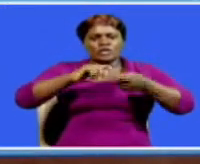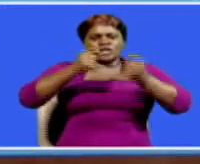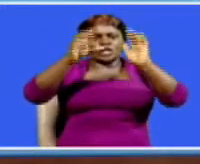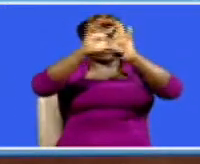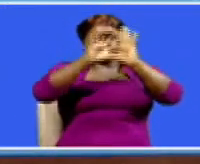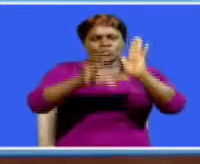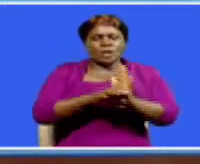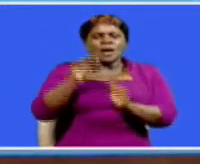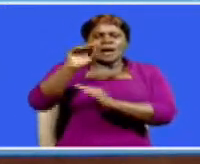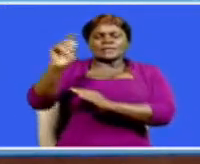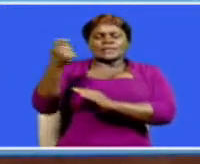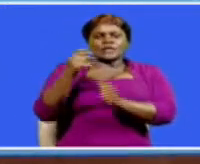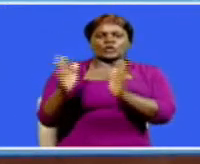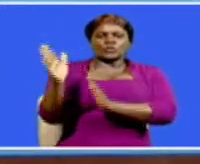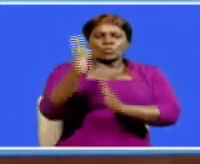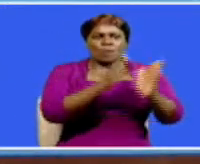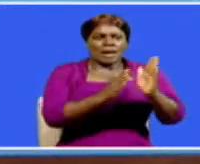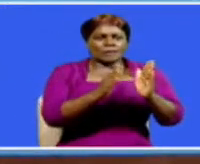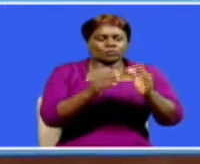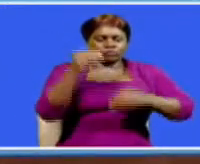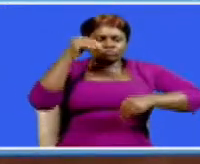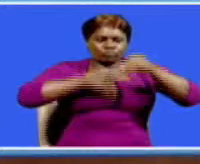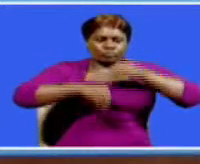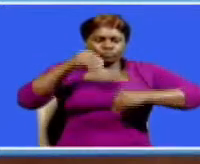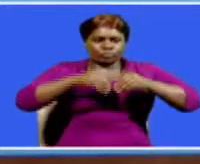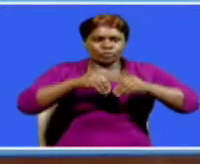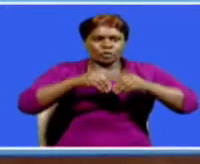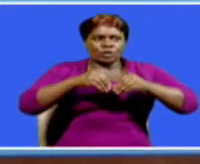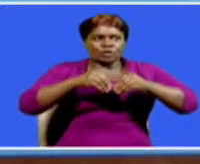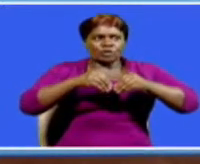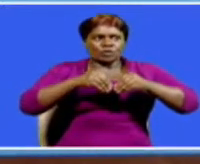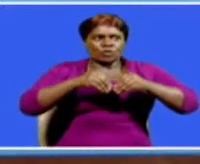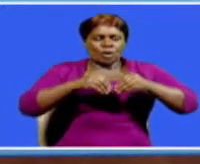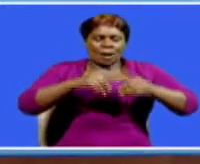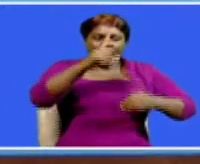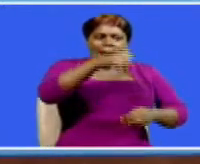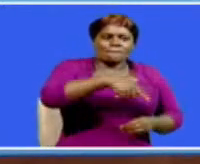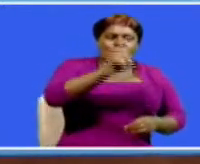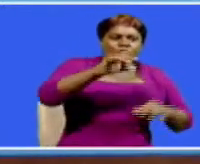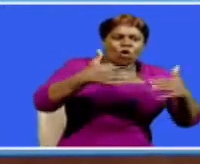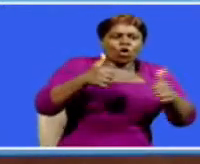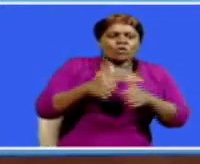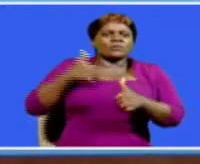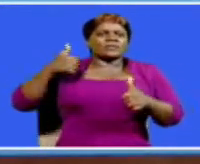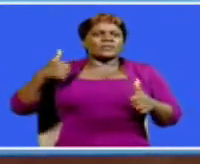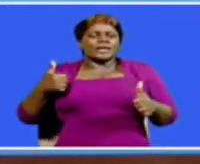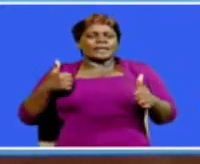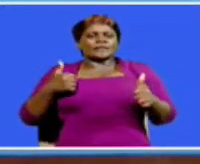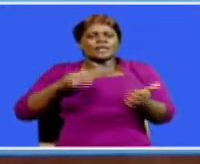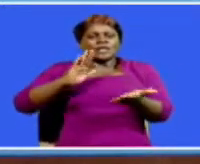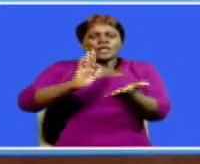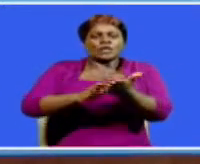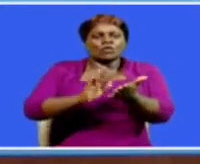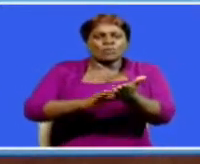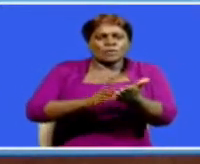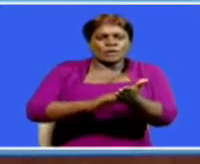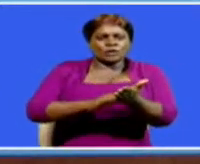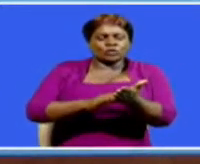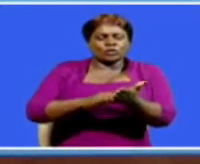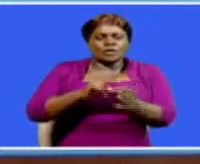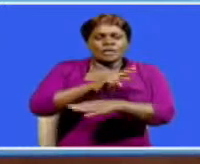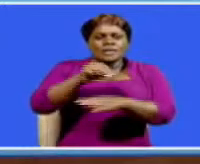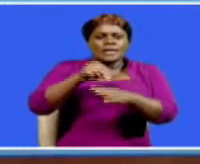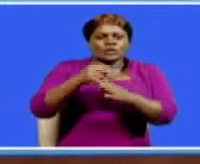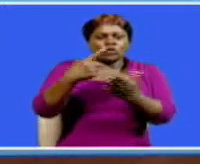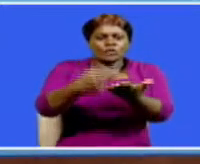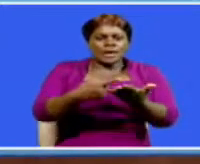asked Kenyans to prepare for a referendum in a bid to either approve or reject some of the recommendations made by